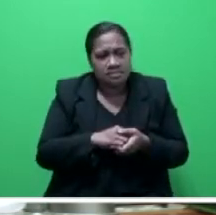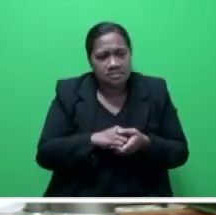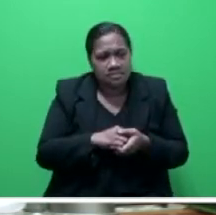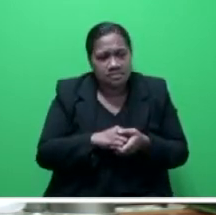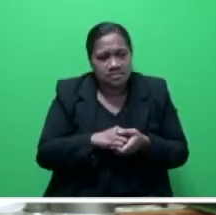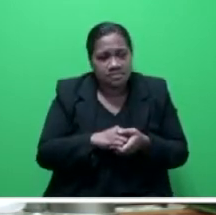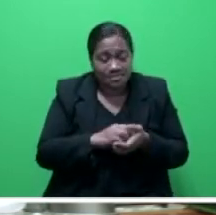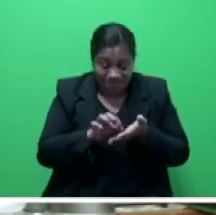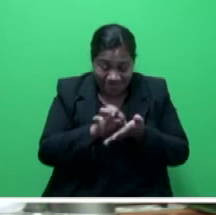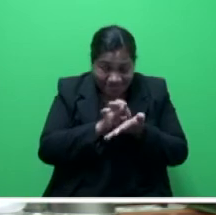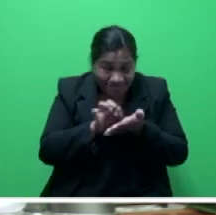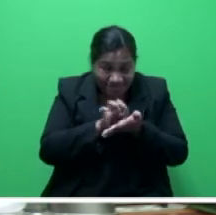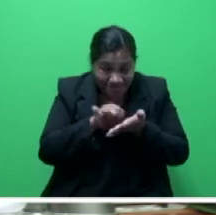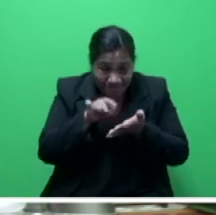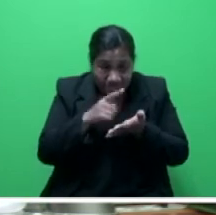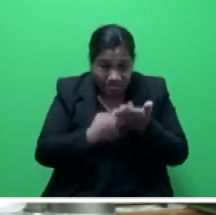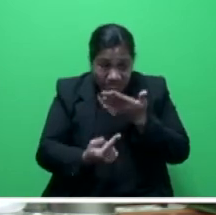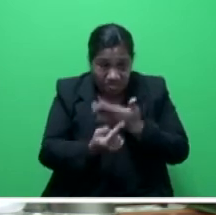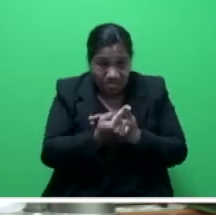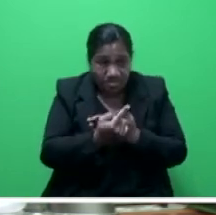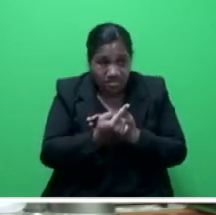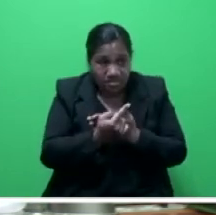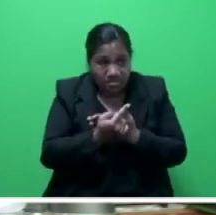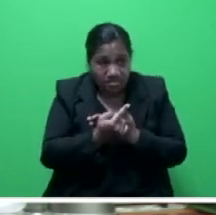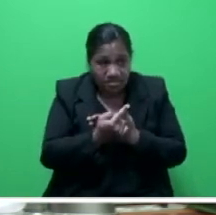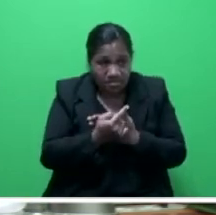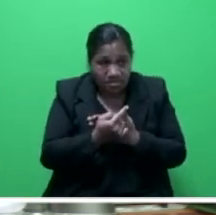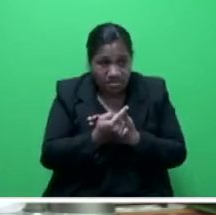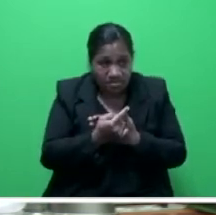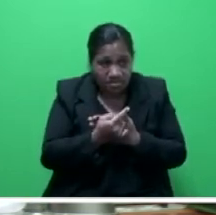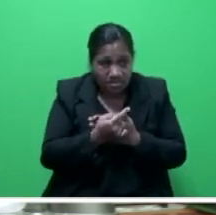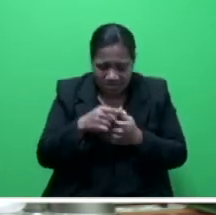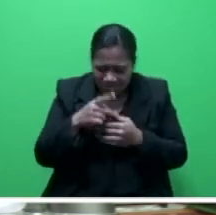designated to enhance uptake of nitrogen